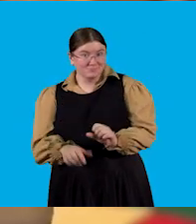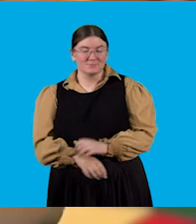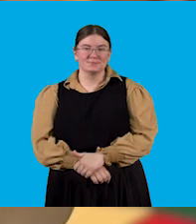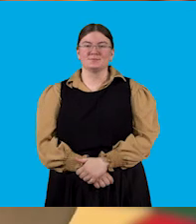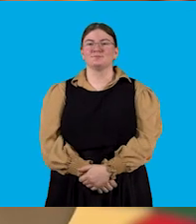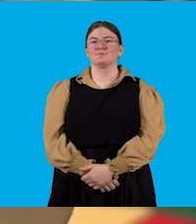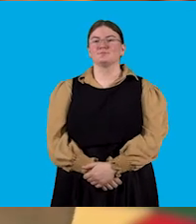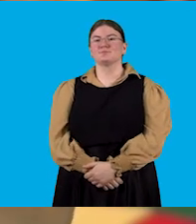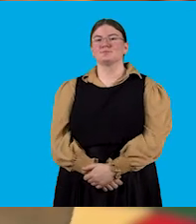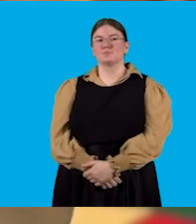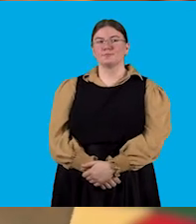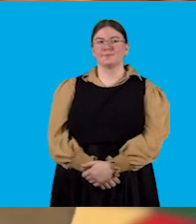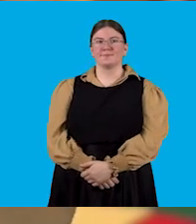lesson.